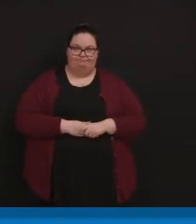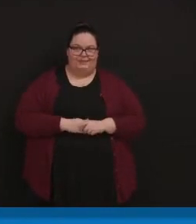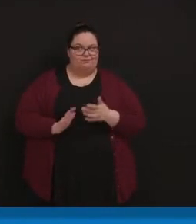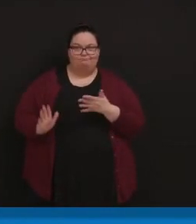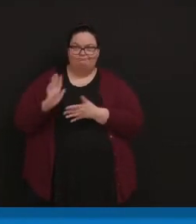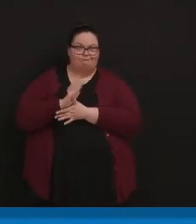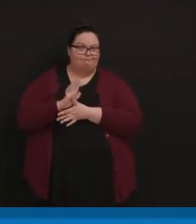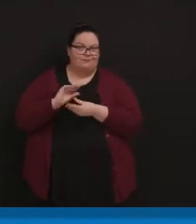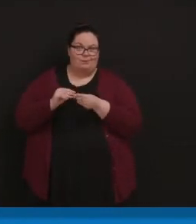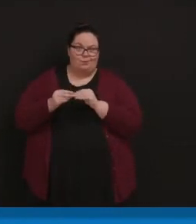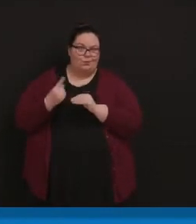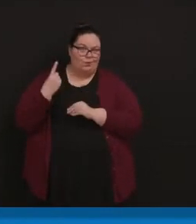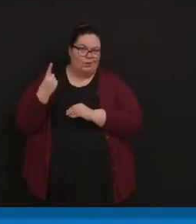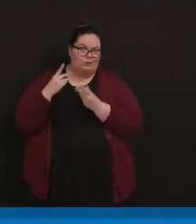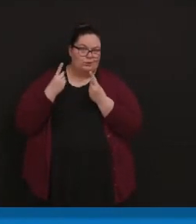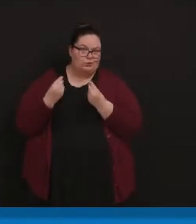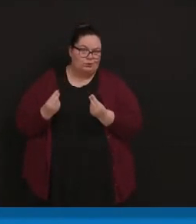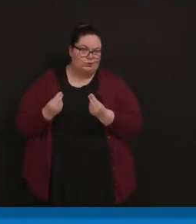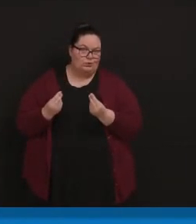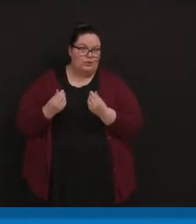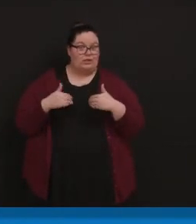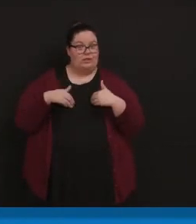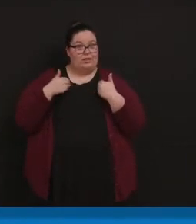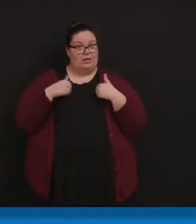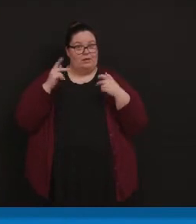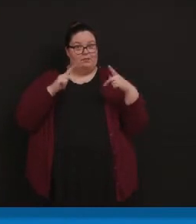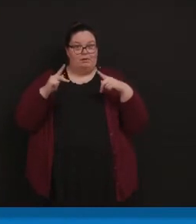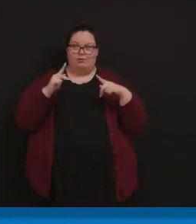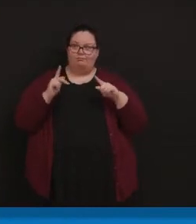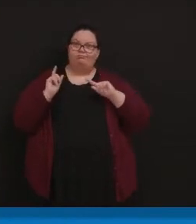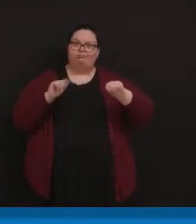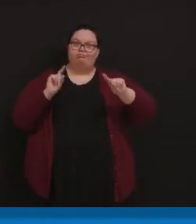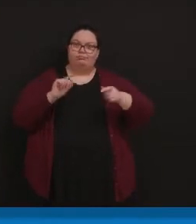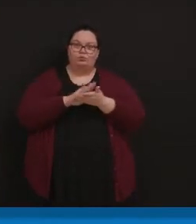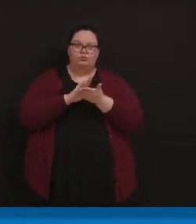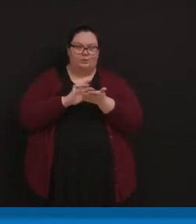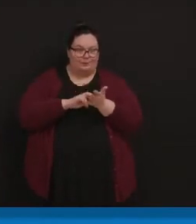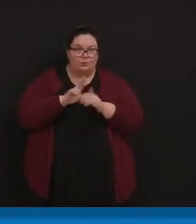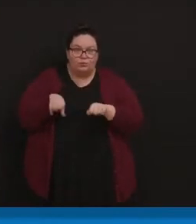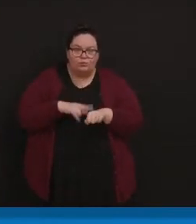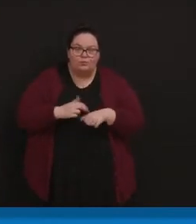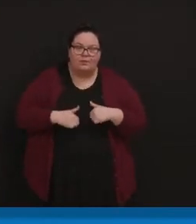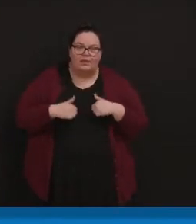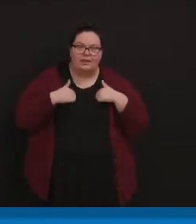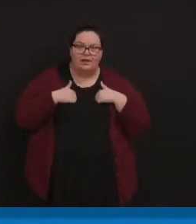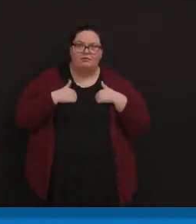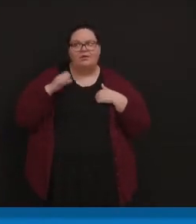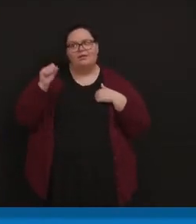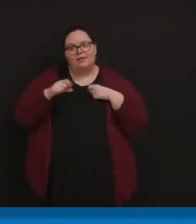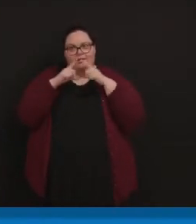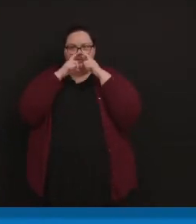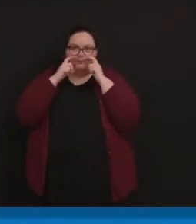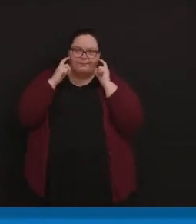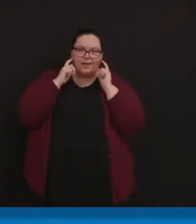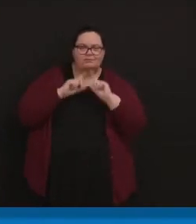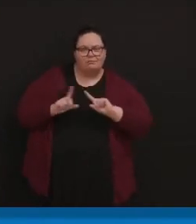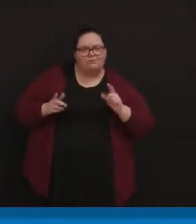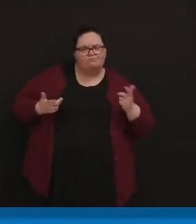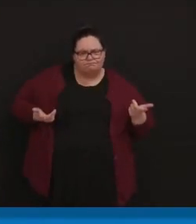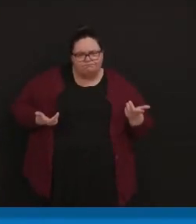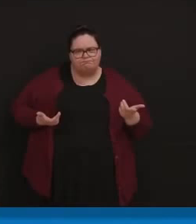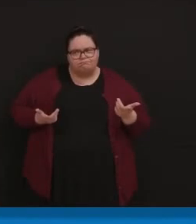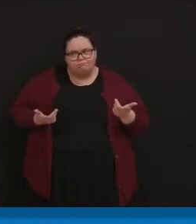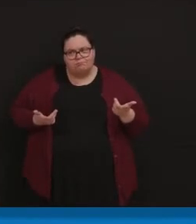effort, so that we can make sure that our young people have got the chance to live as close to a normal life despite the restrictions that are in place.